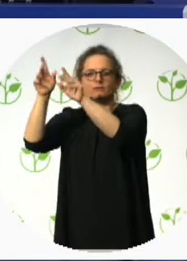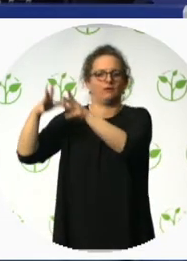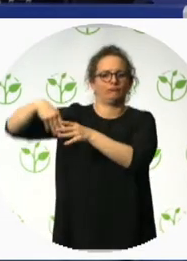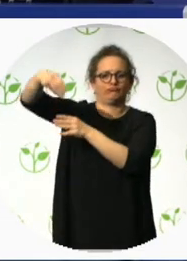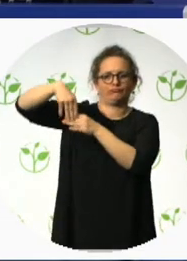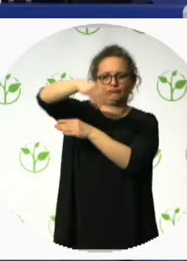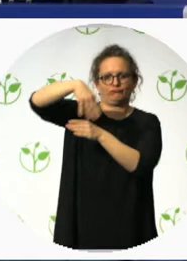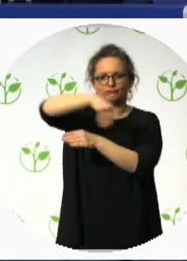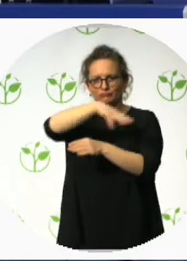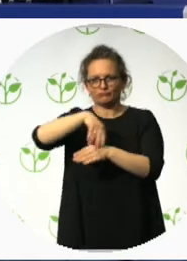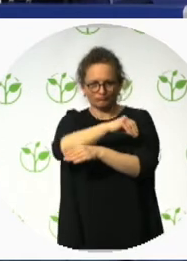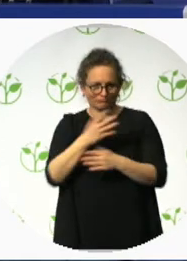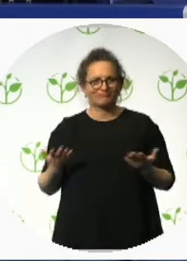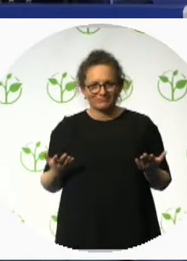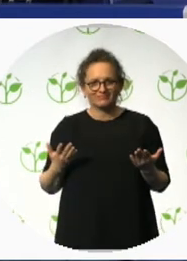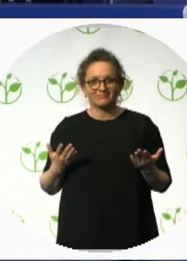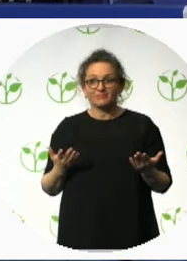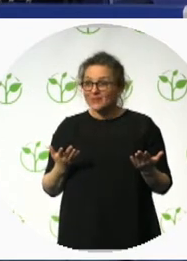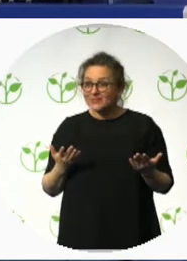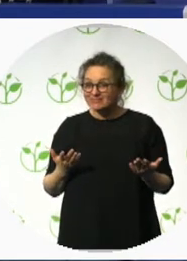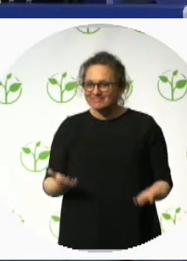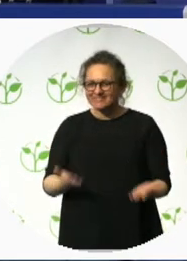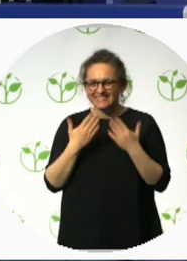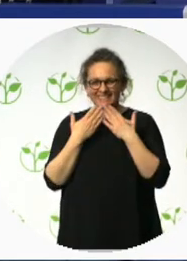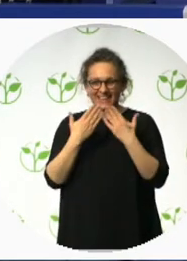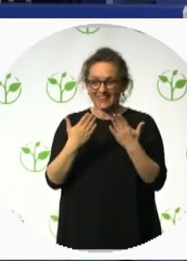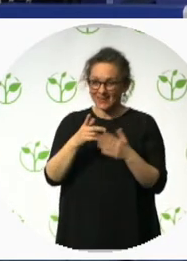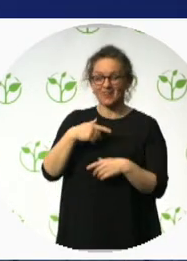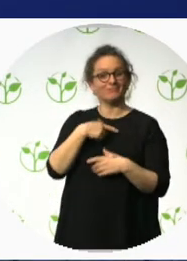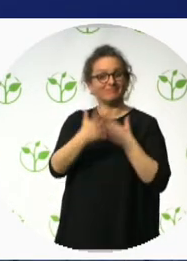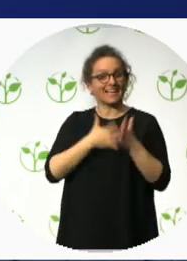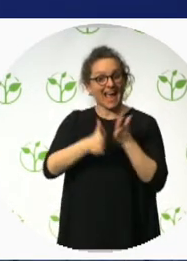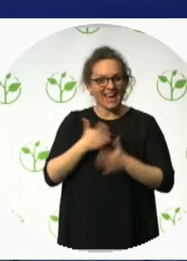And thank you. These are all our deaf graduates.